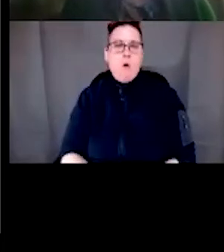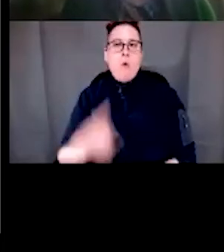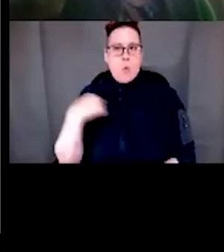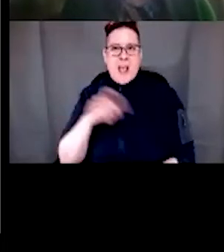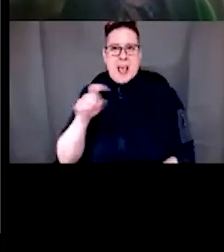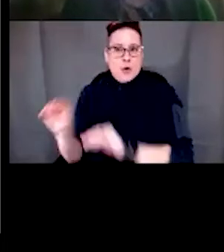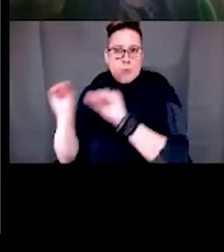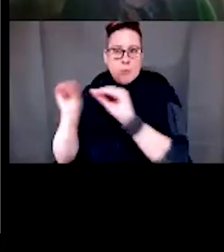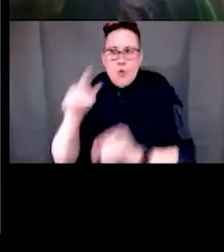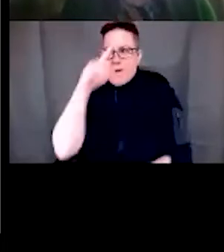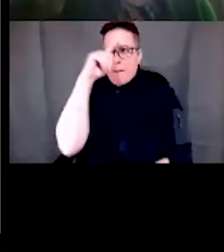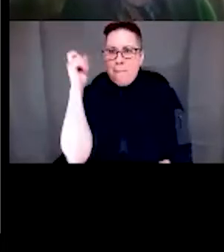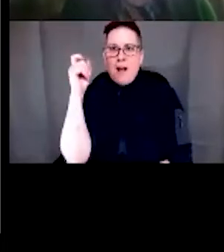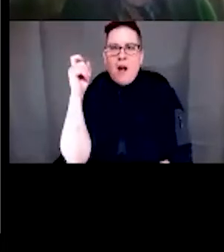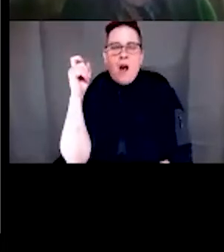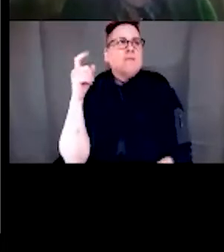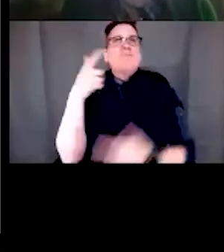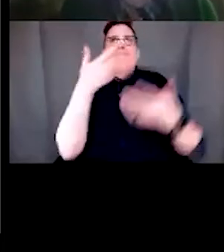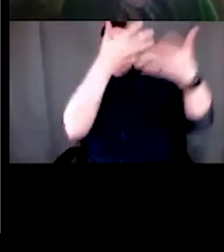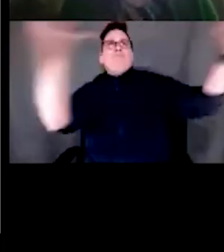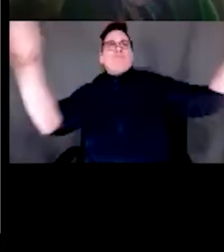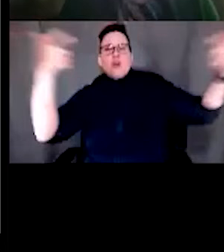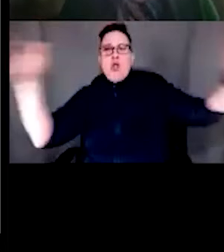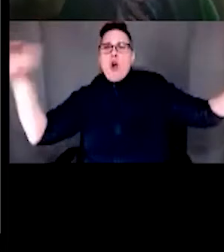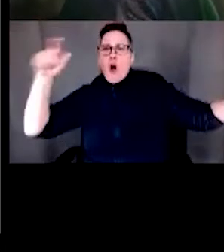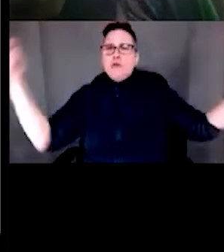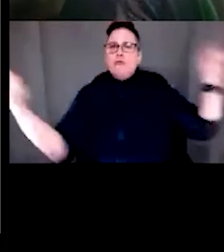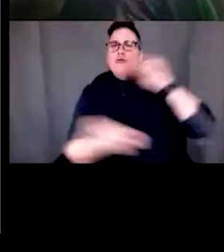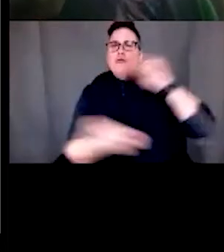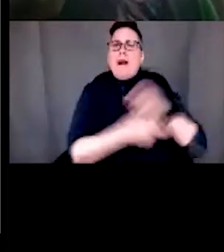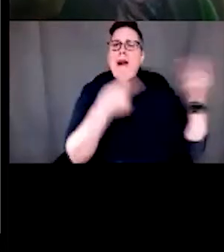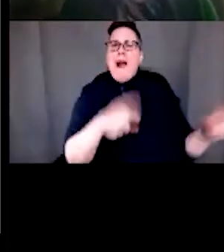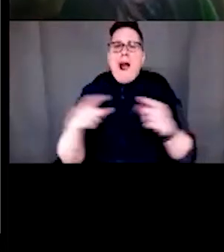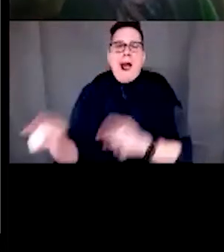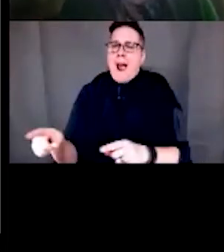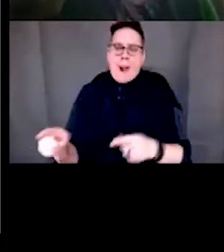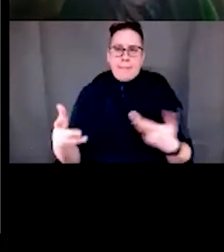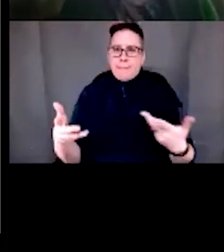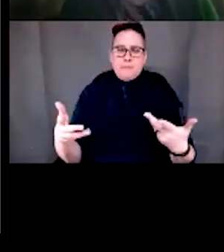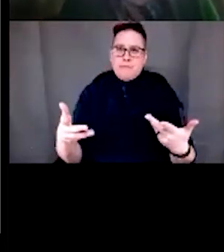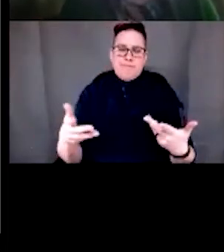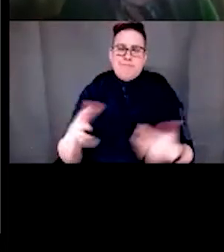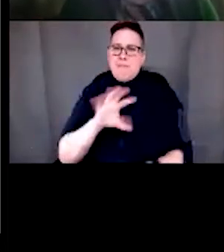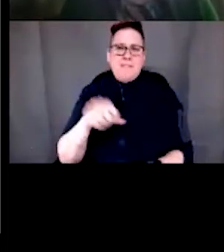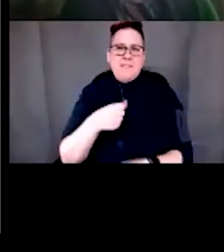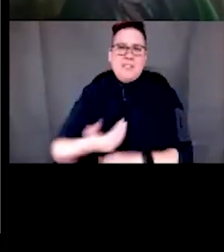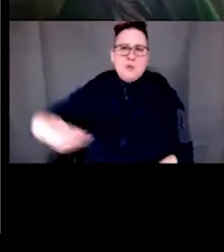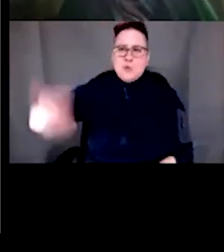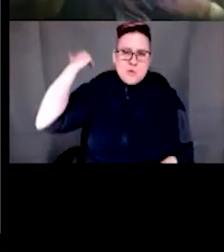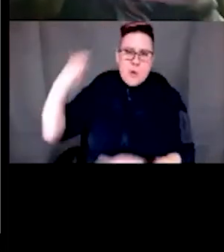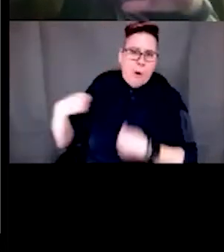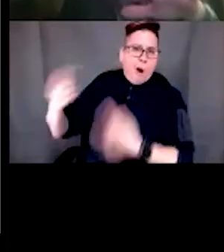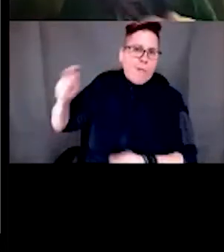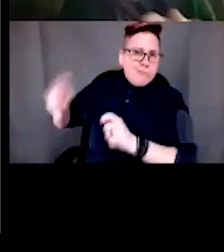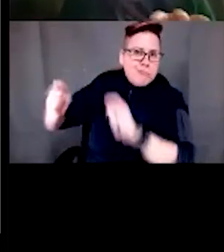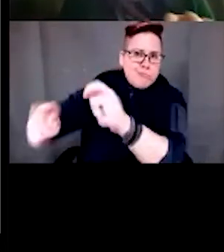these much larger changes that began happening, well over 50 years ago, really. So